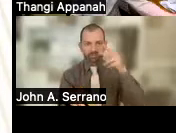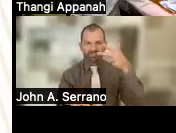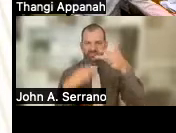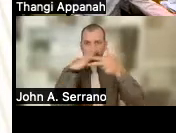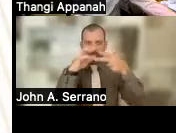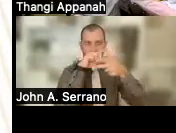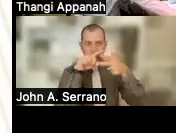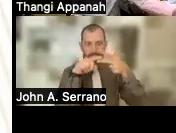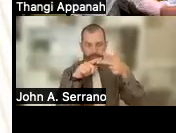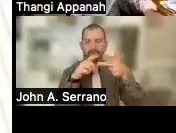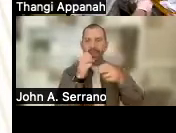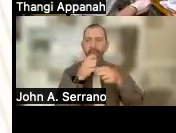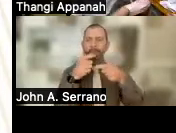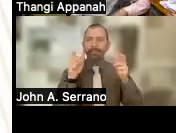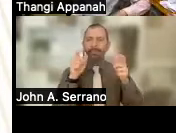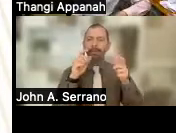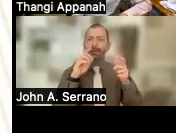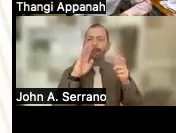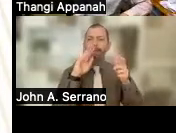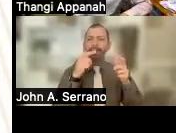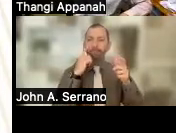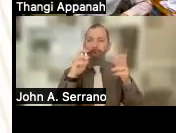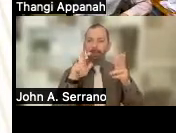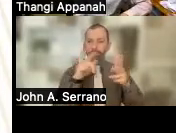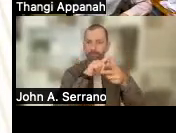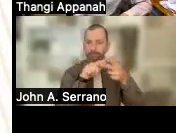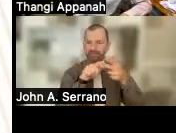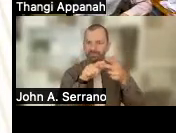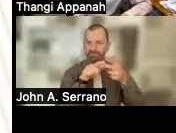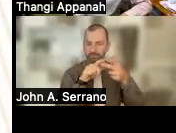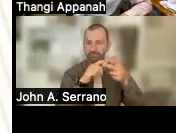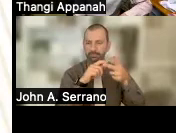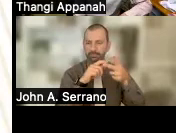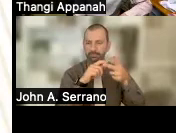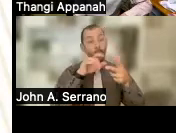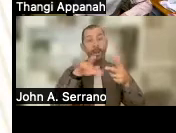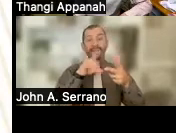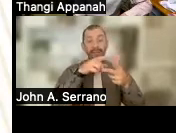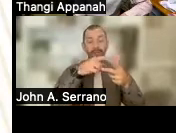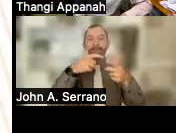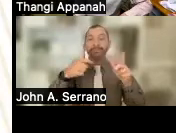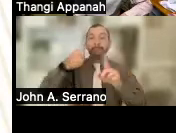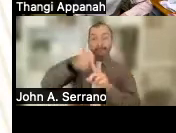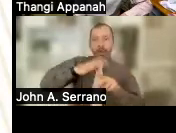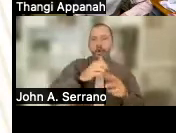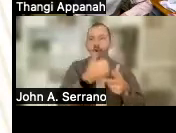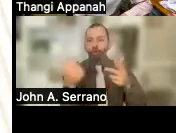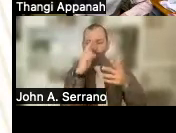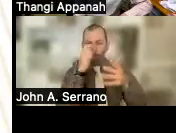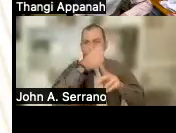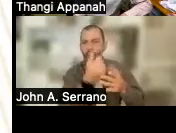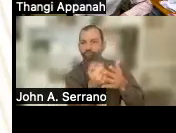to try hard to focus on the top needs, identifying the top priorities, just a couple of them.